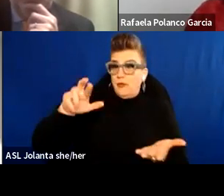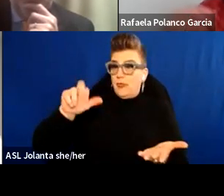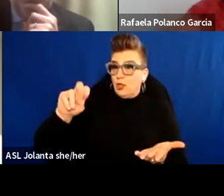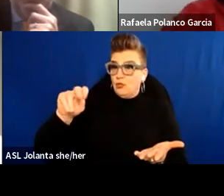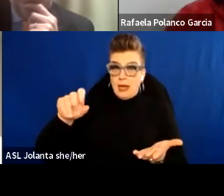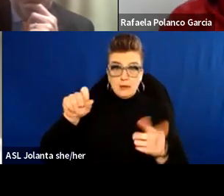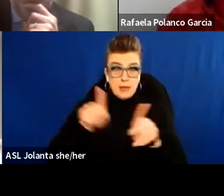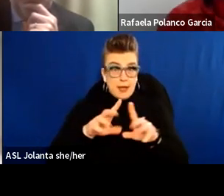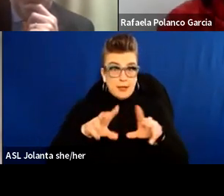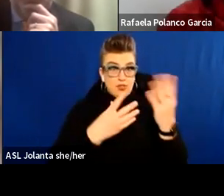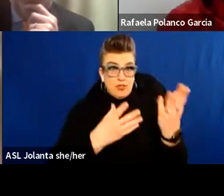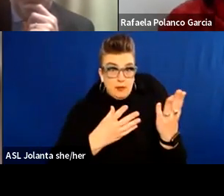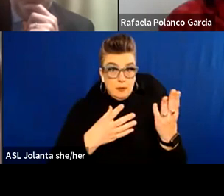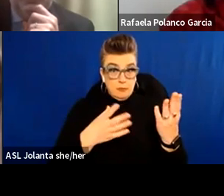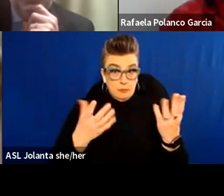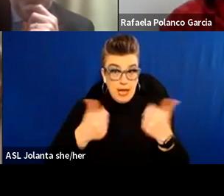motion